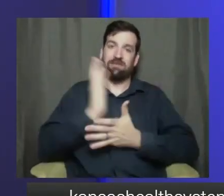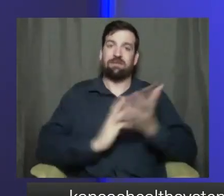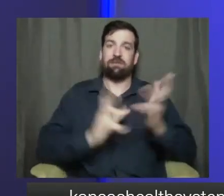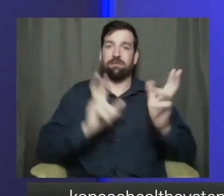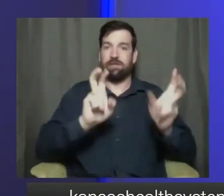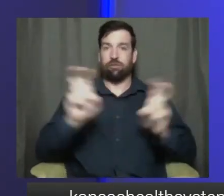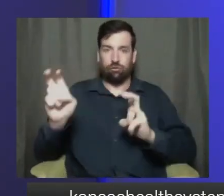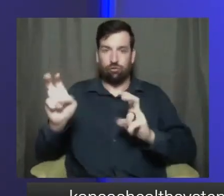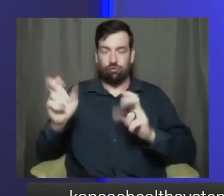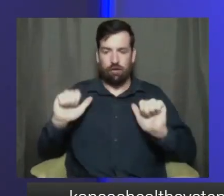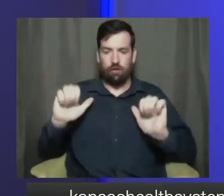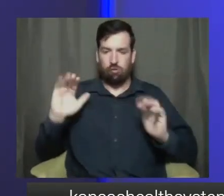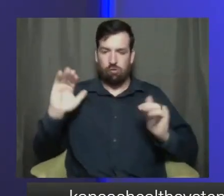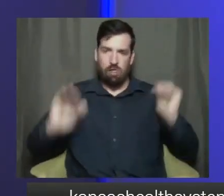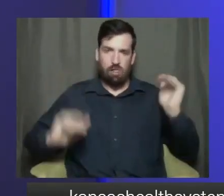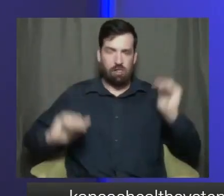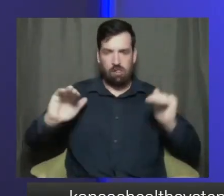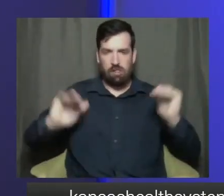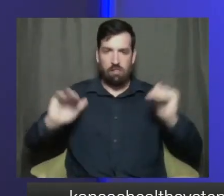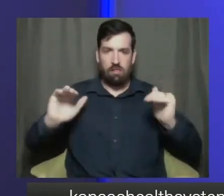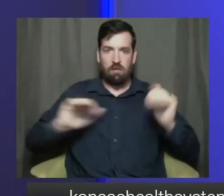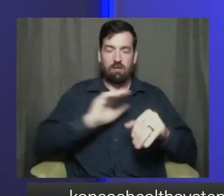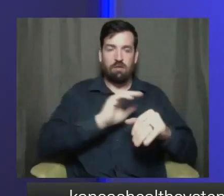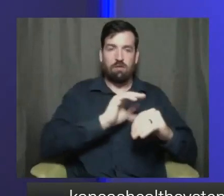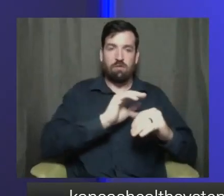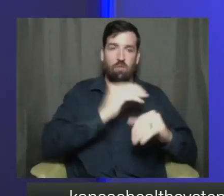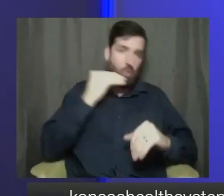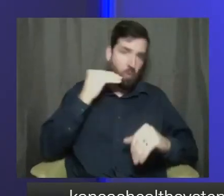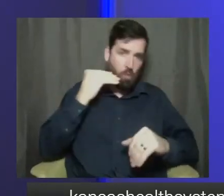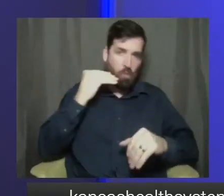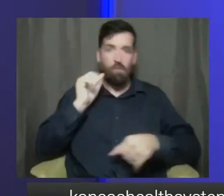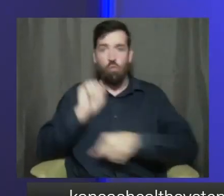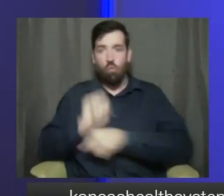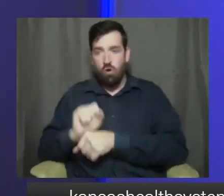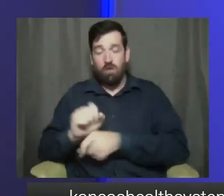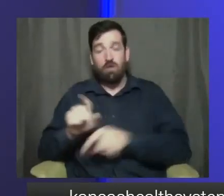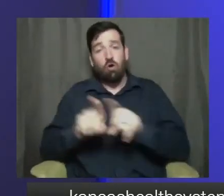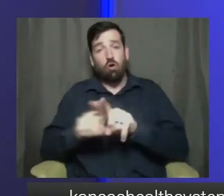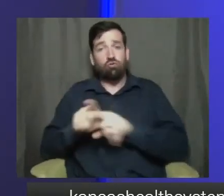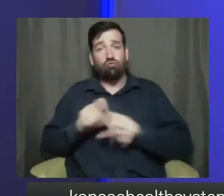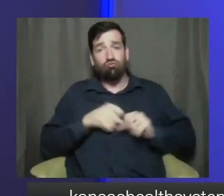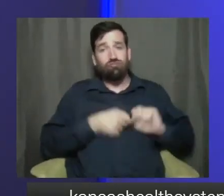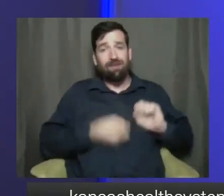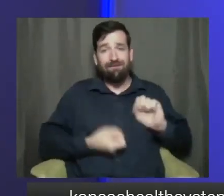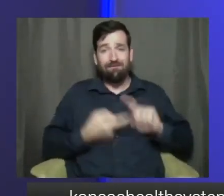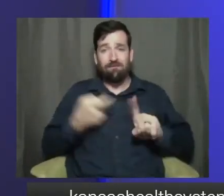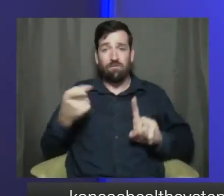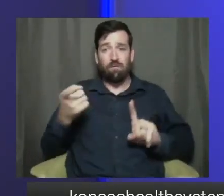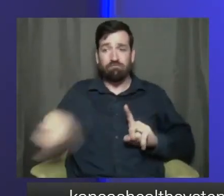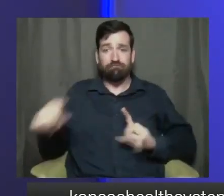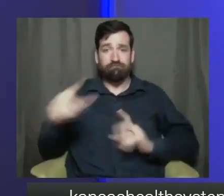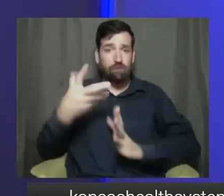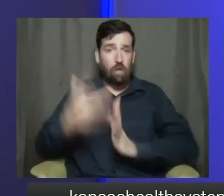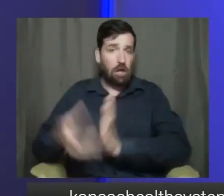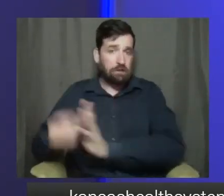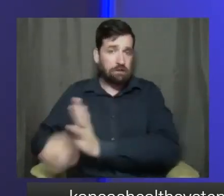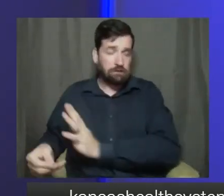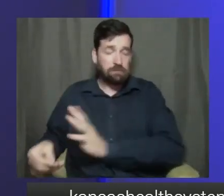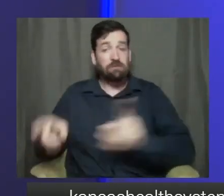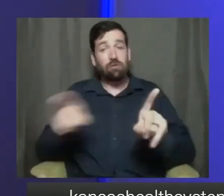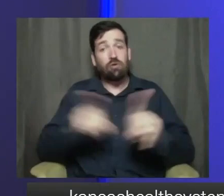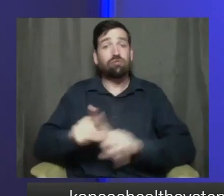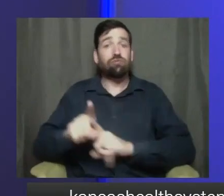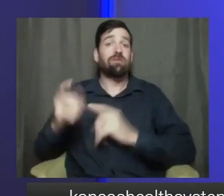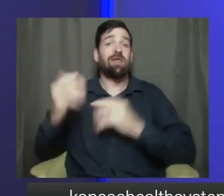home and work, and also grieving from those that have lost. And also the reality of having limited access to